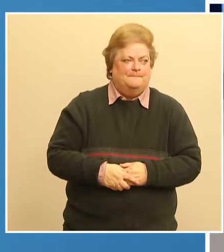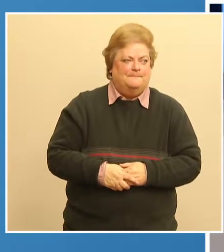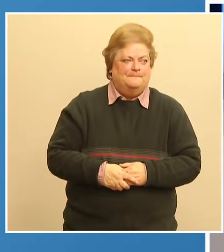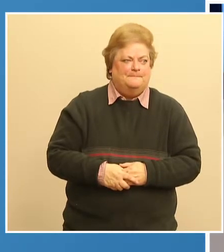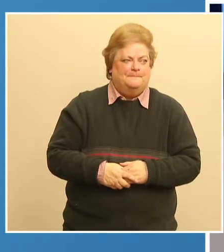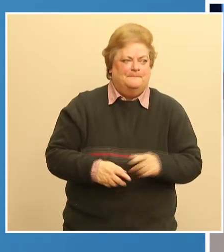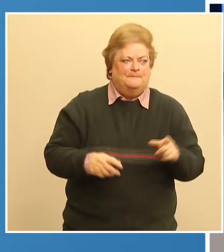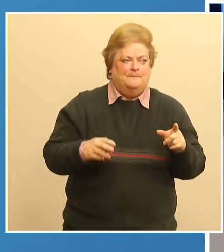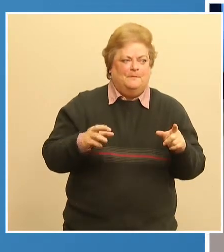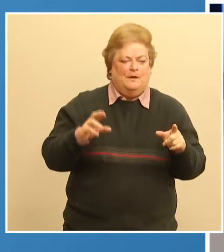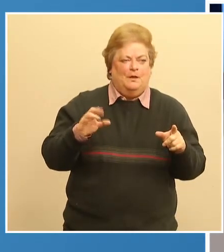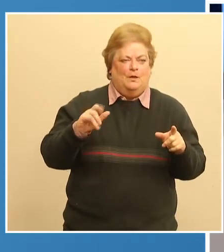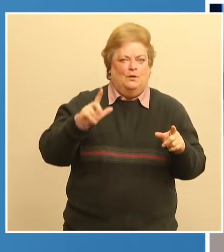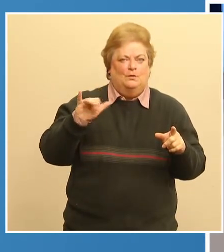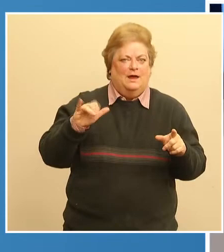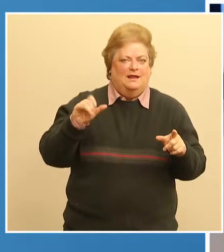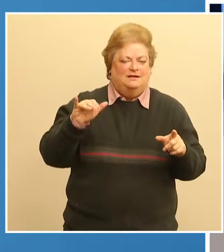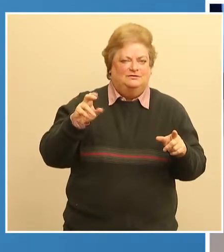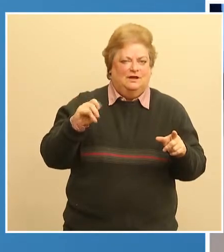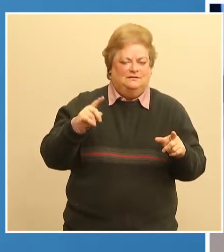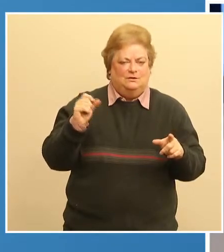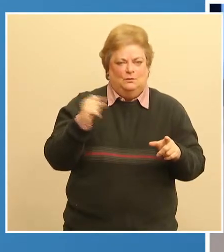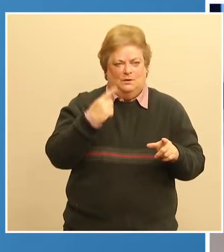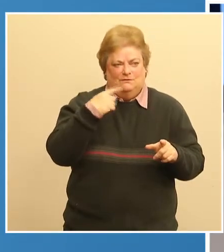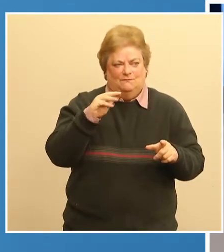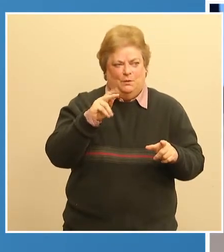I have a question for the mayor.